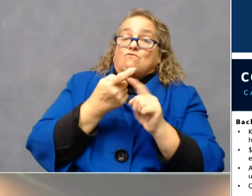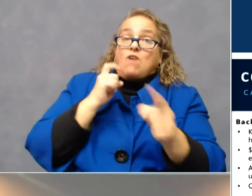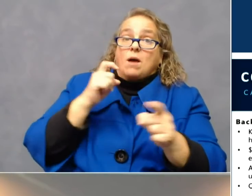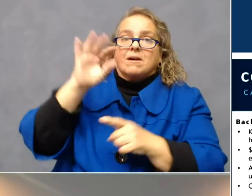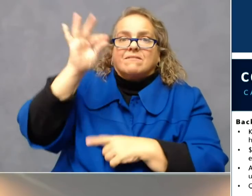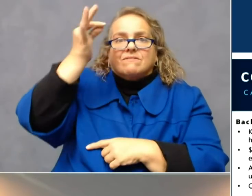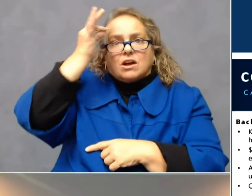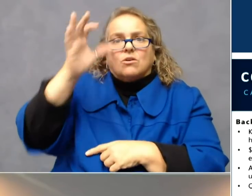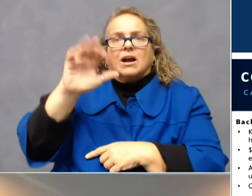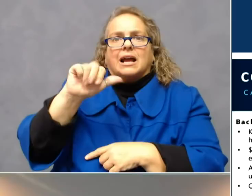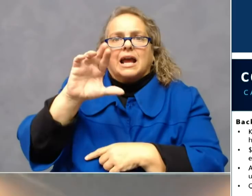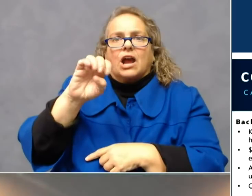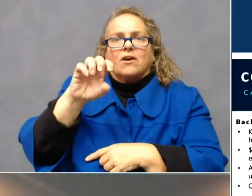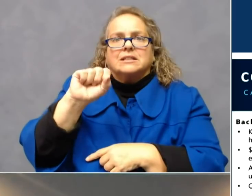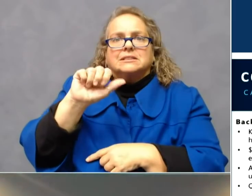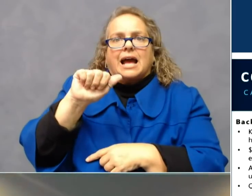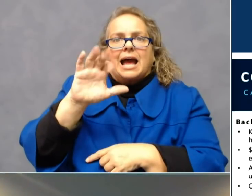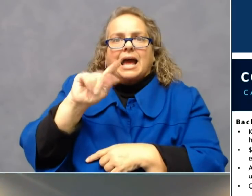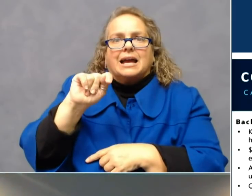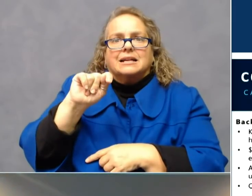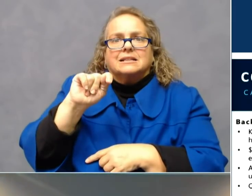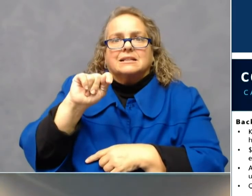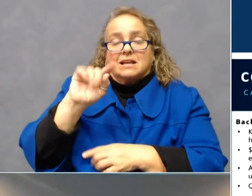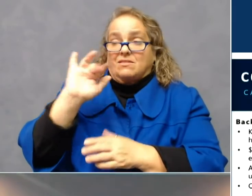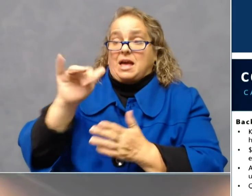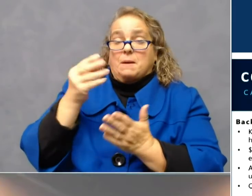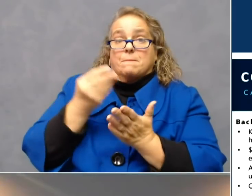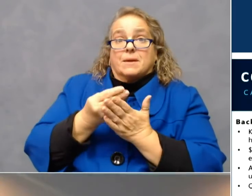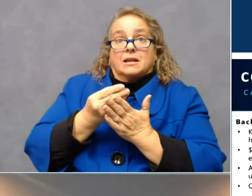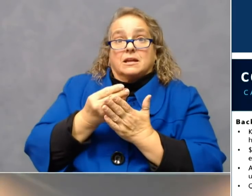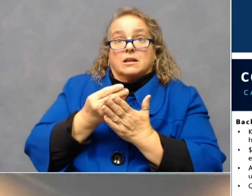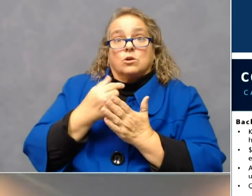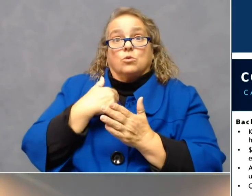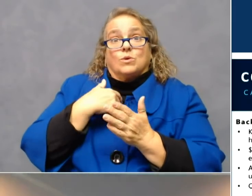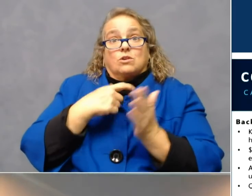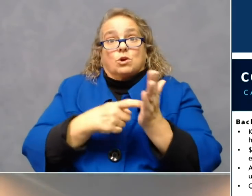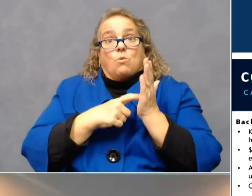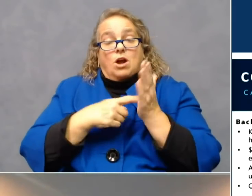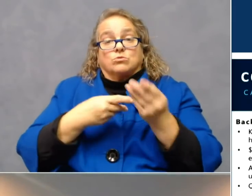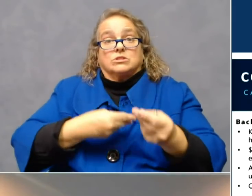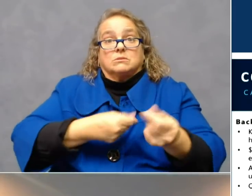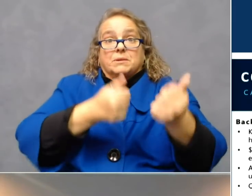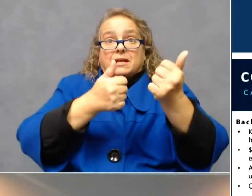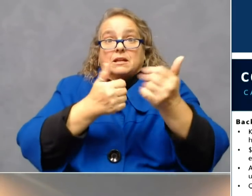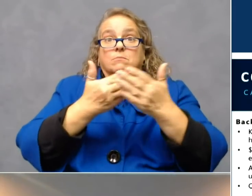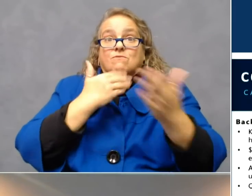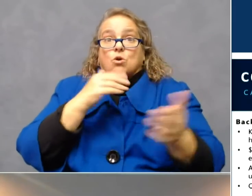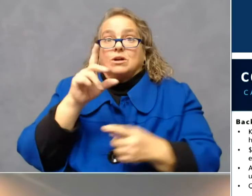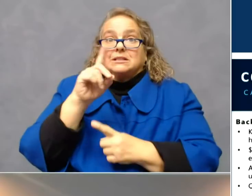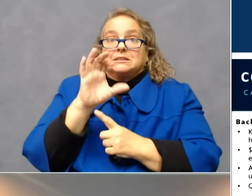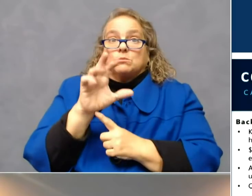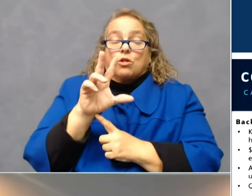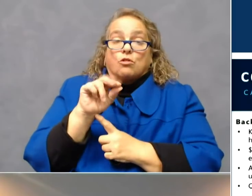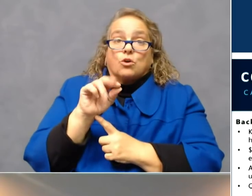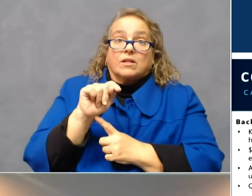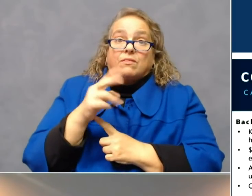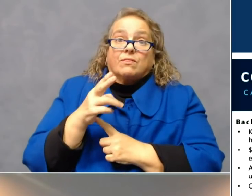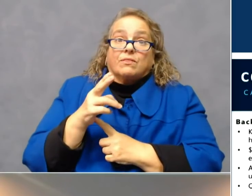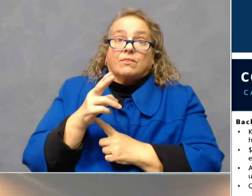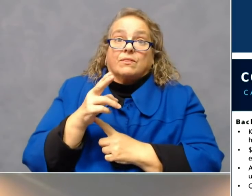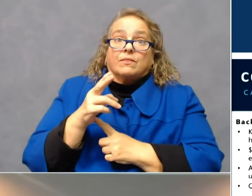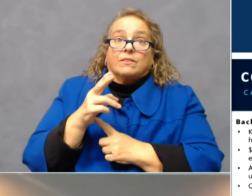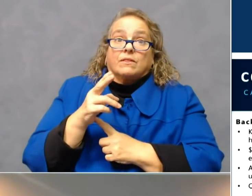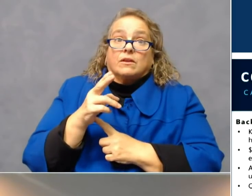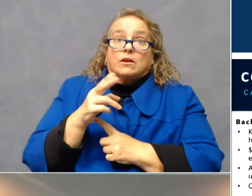that funding, we're required to have spent that funding by December 30th. We desperately